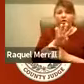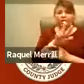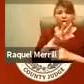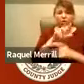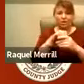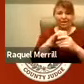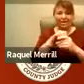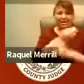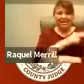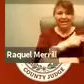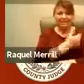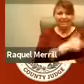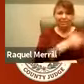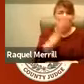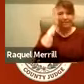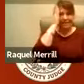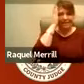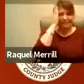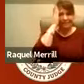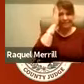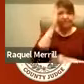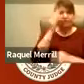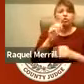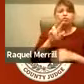hospital beds,